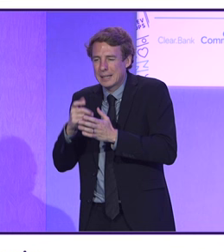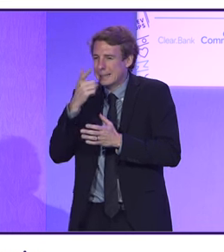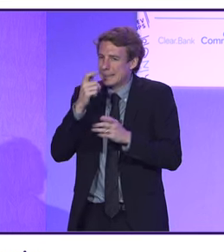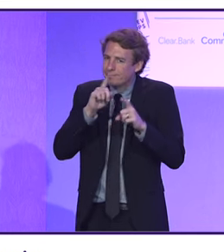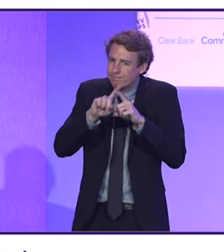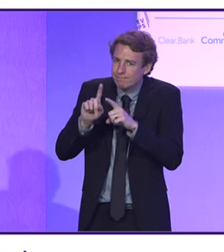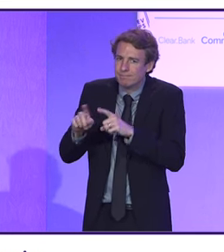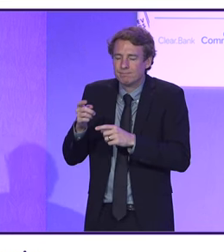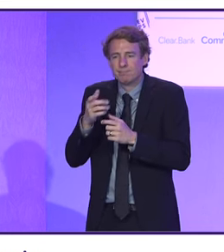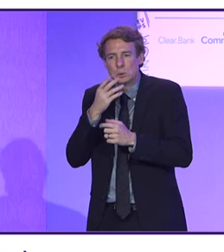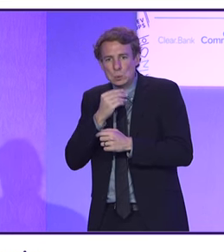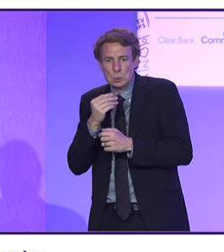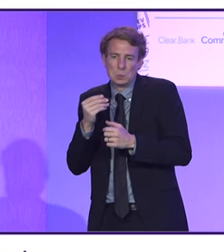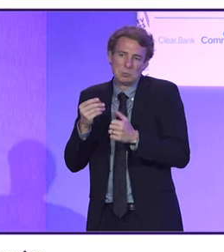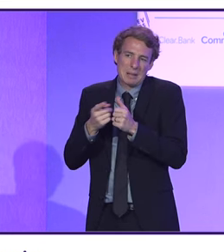use cases.